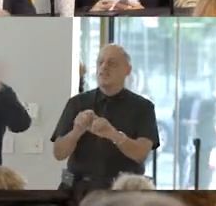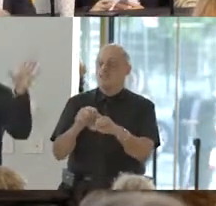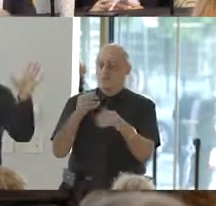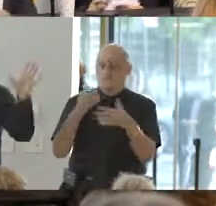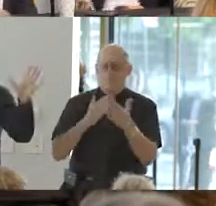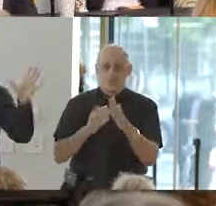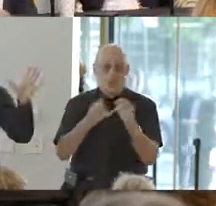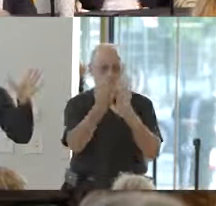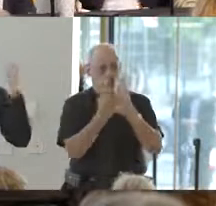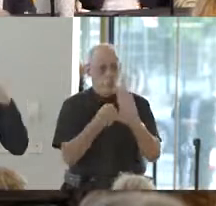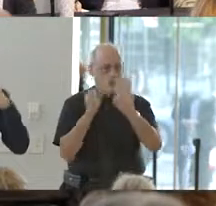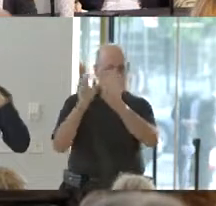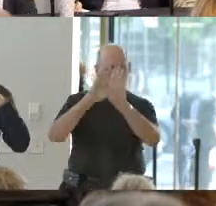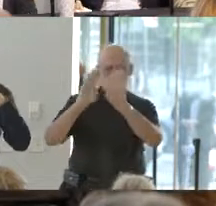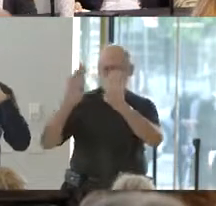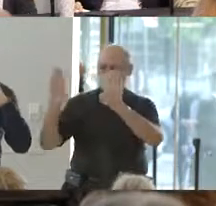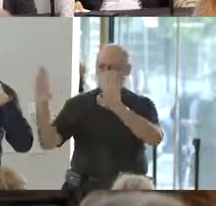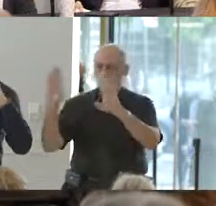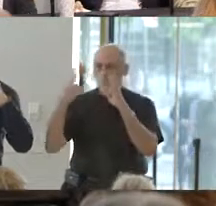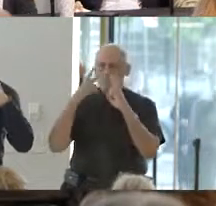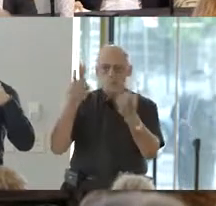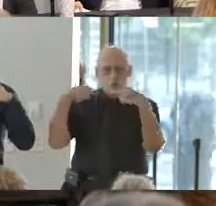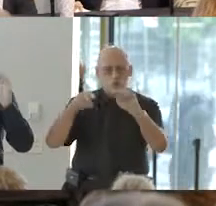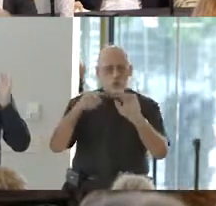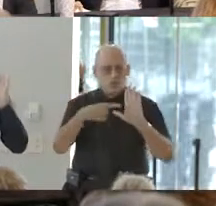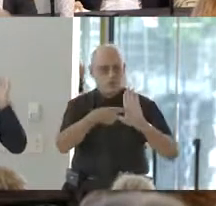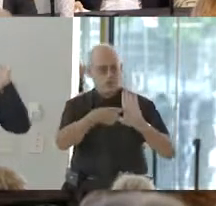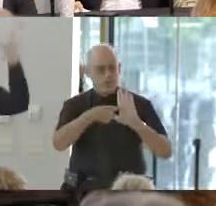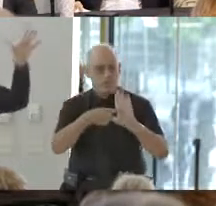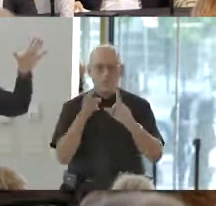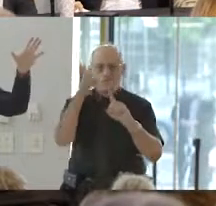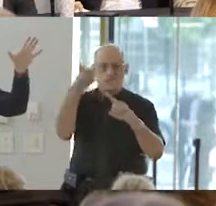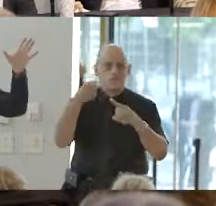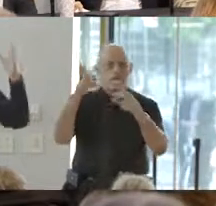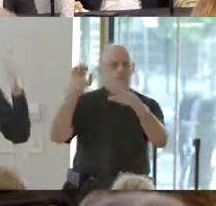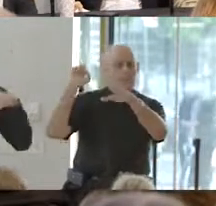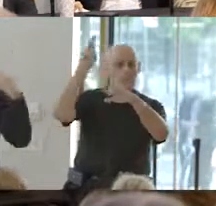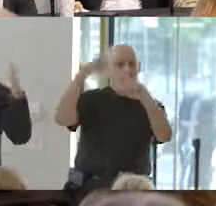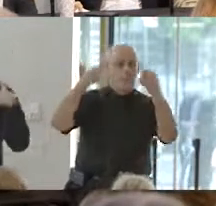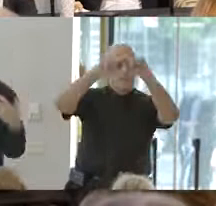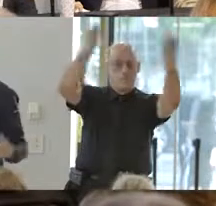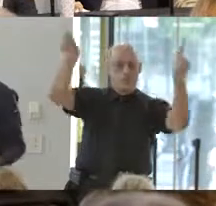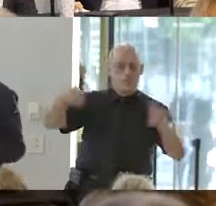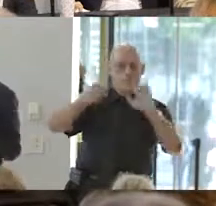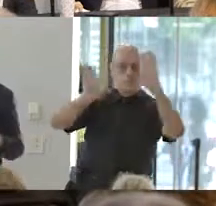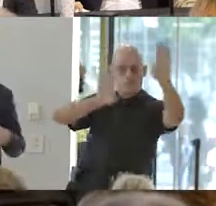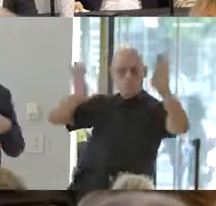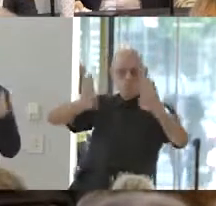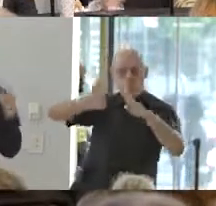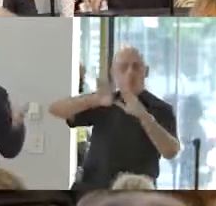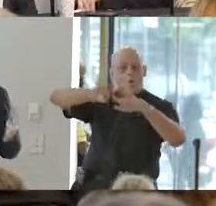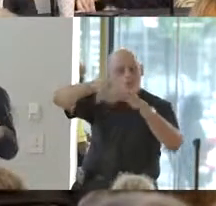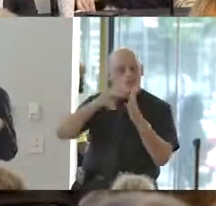the renderings of the concepts that you'll be seeing during this presentation in the big boards in the back, and you'll be able to interact with the project